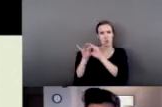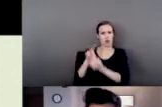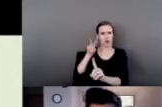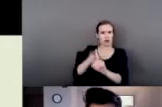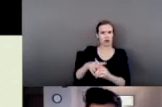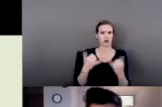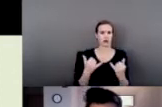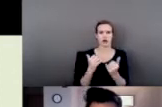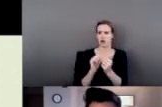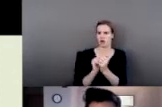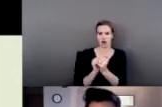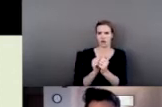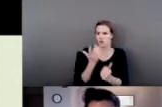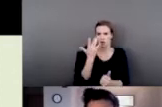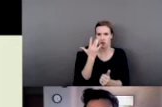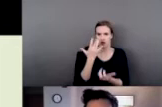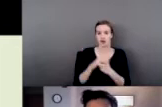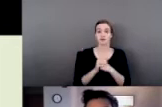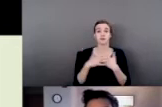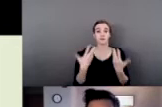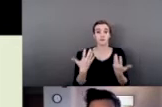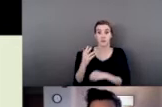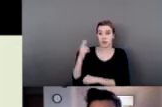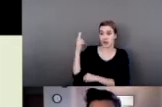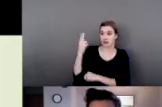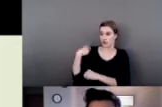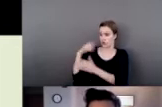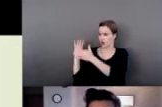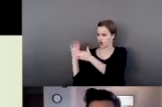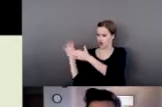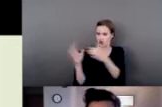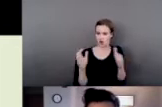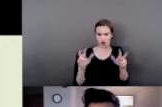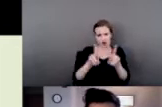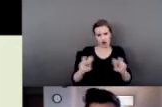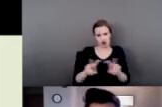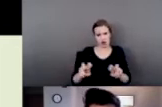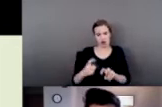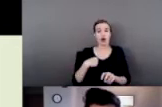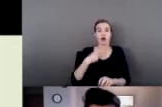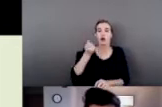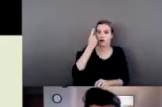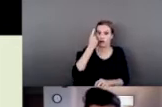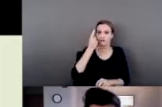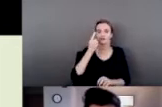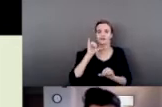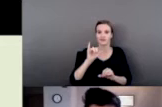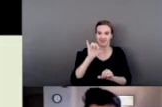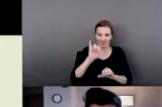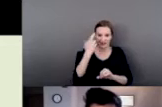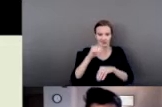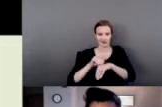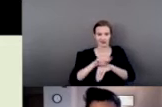important? Well, in general, it just gives a better understanding to why Natives are victimized at such high rates.